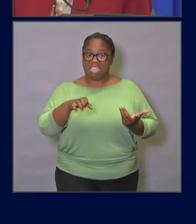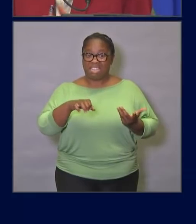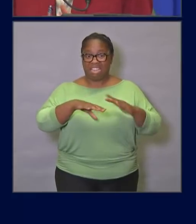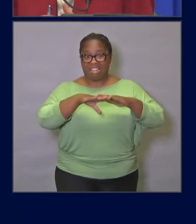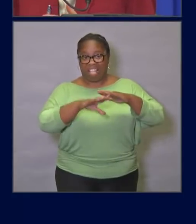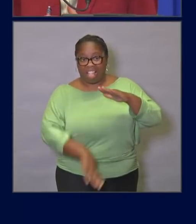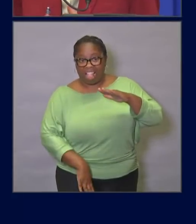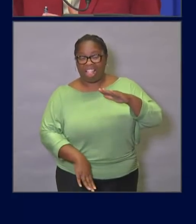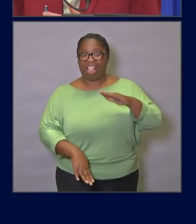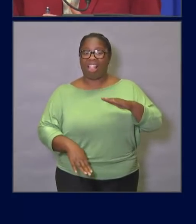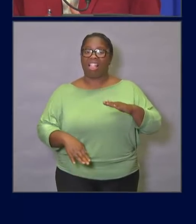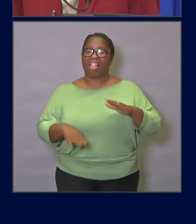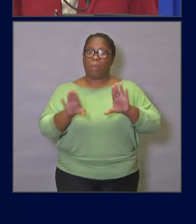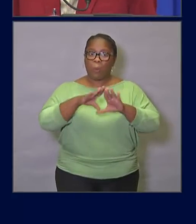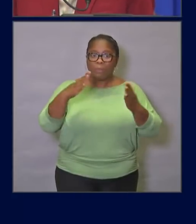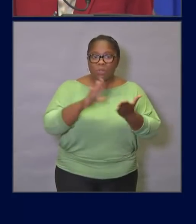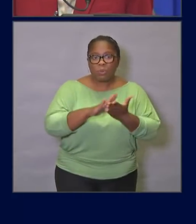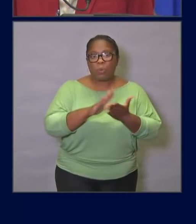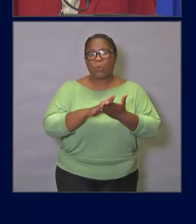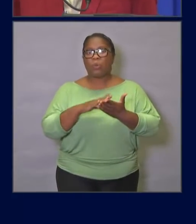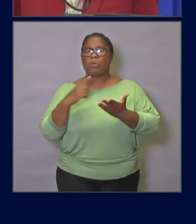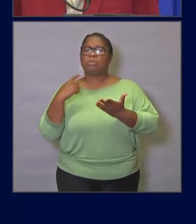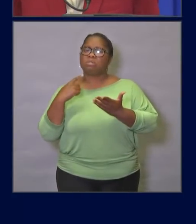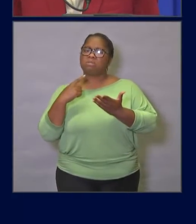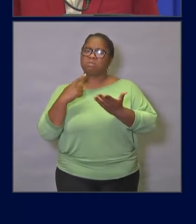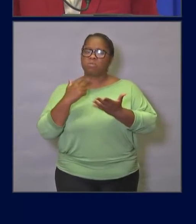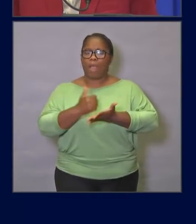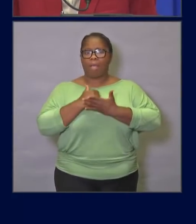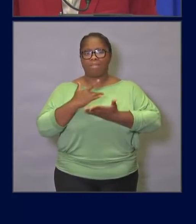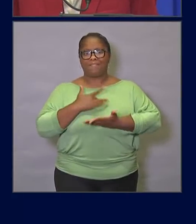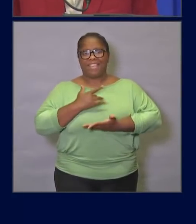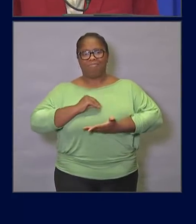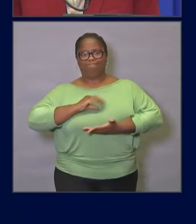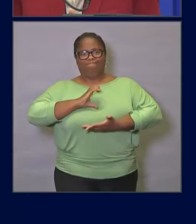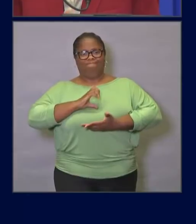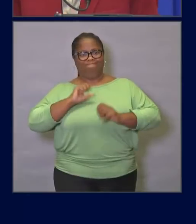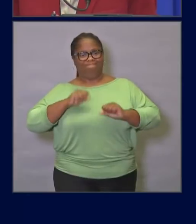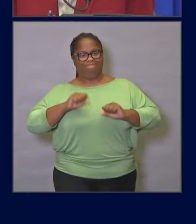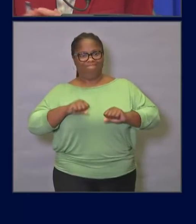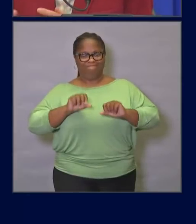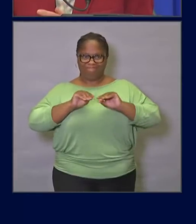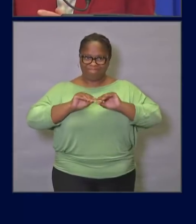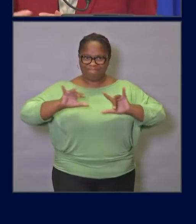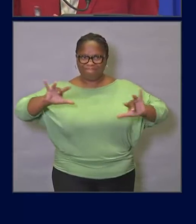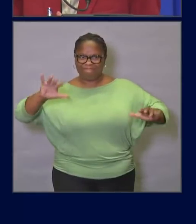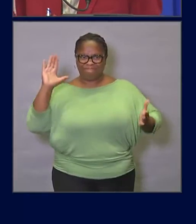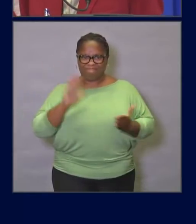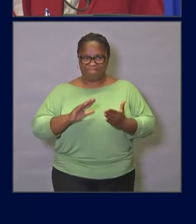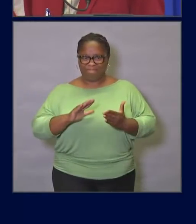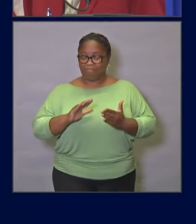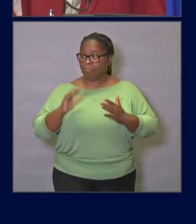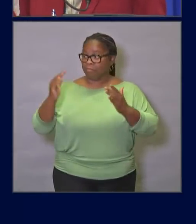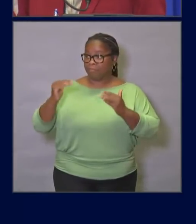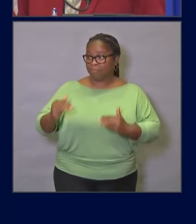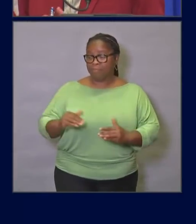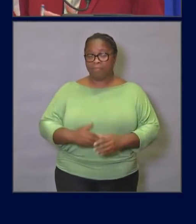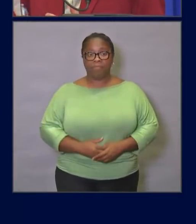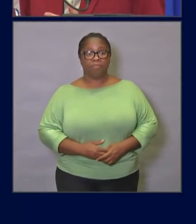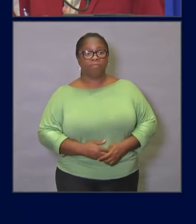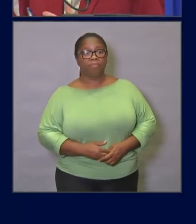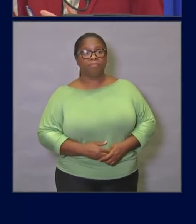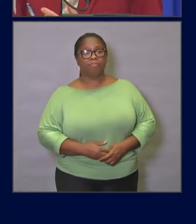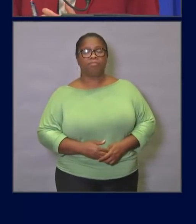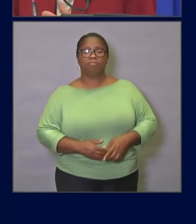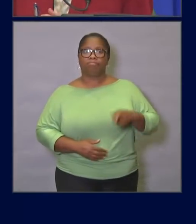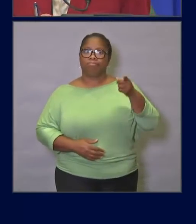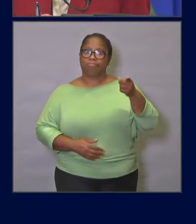going to have confidence that we're successfully slowing the spread of COVID-19 here in LA County. The next slide. This is